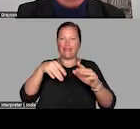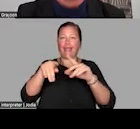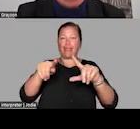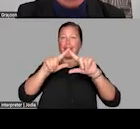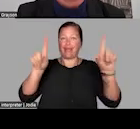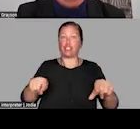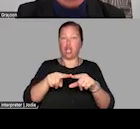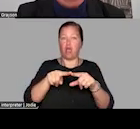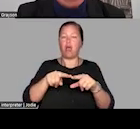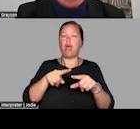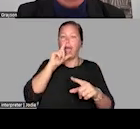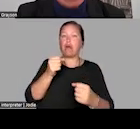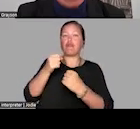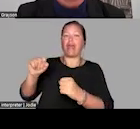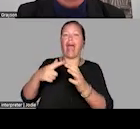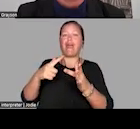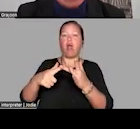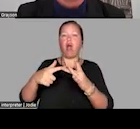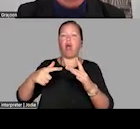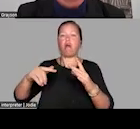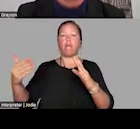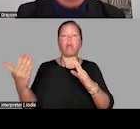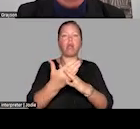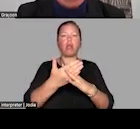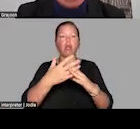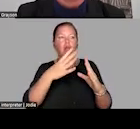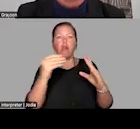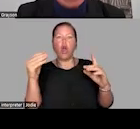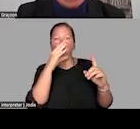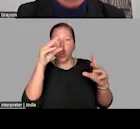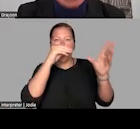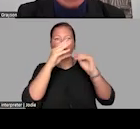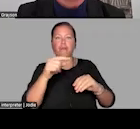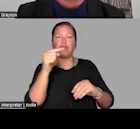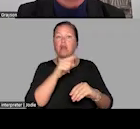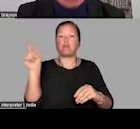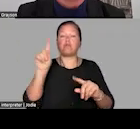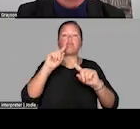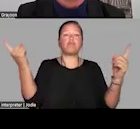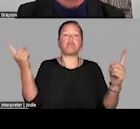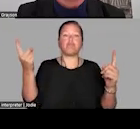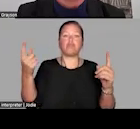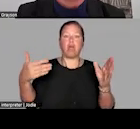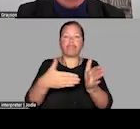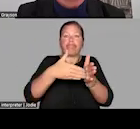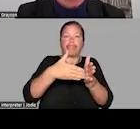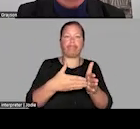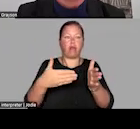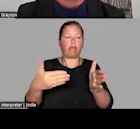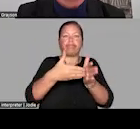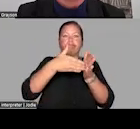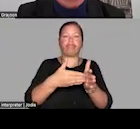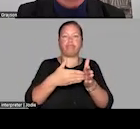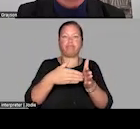prevent AI from learning from it. So they cannot use that the feature in that image to generate future image in a